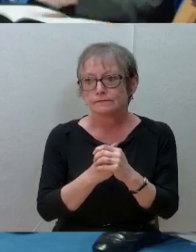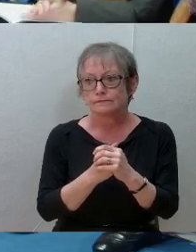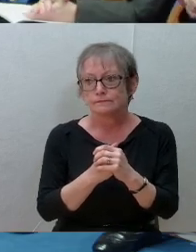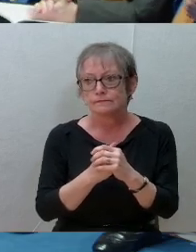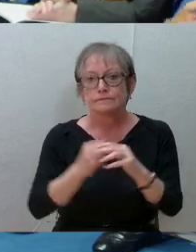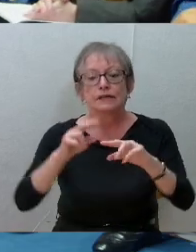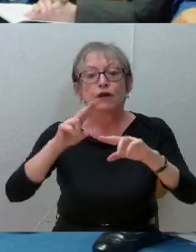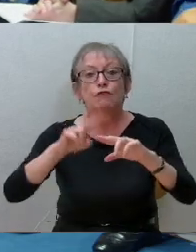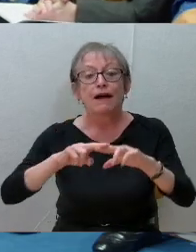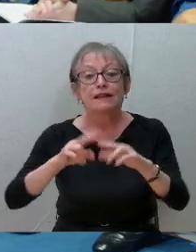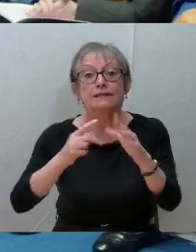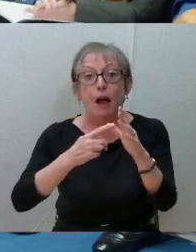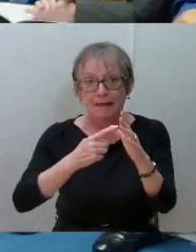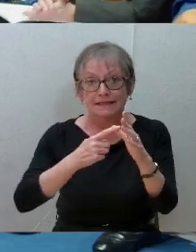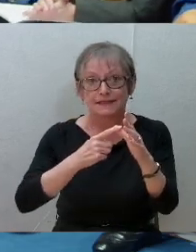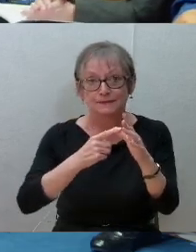Faris Ahmed.